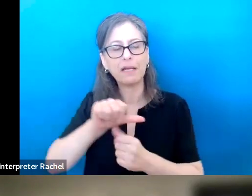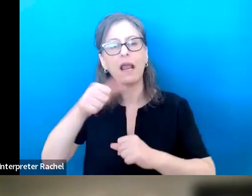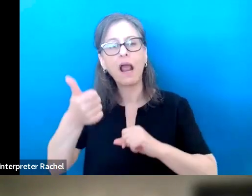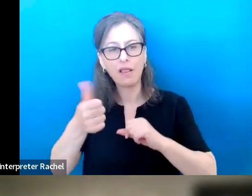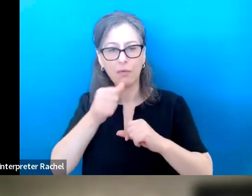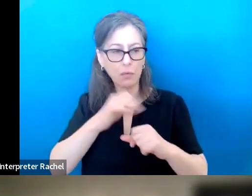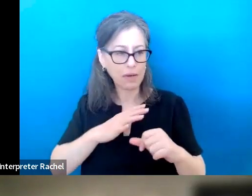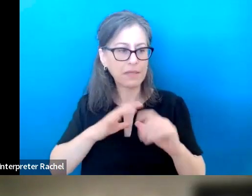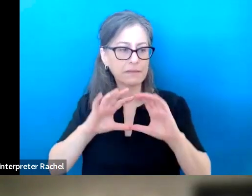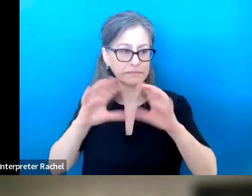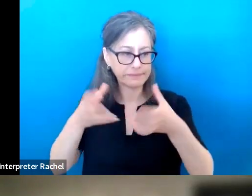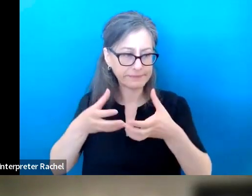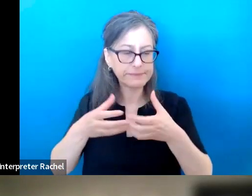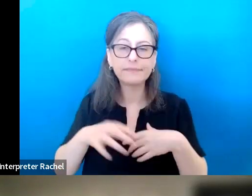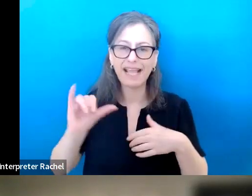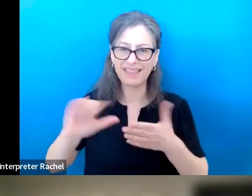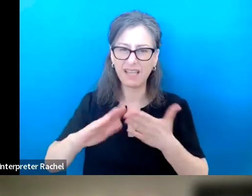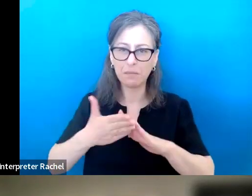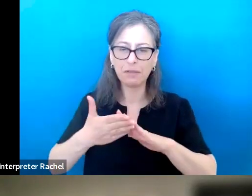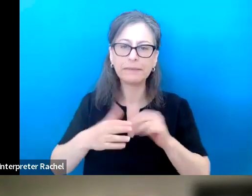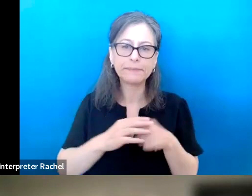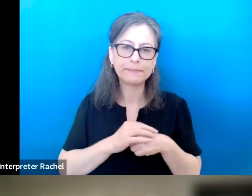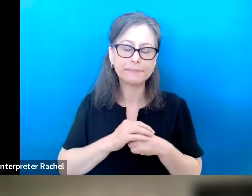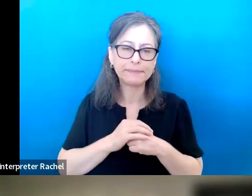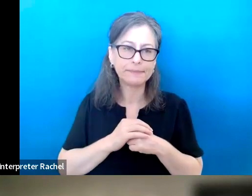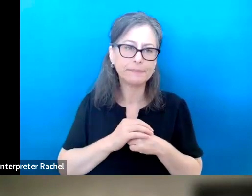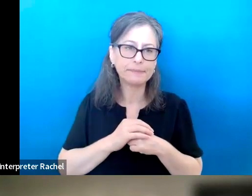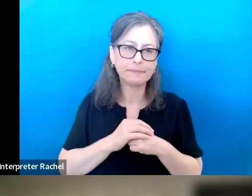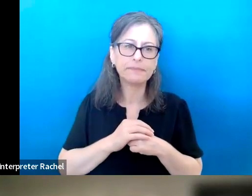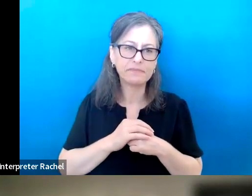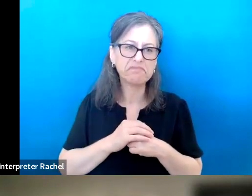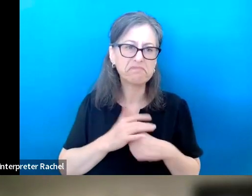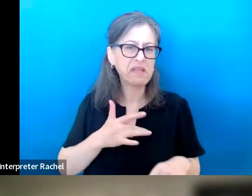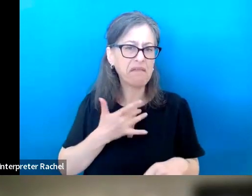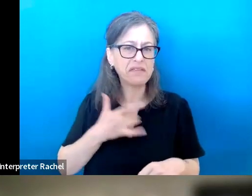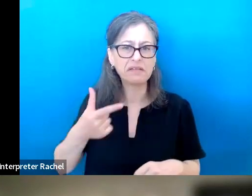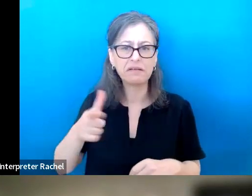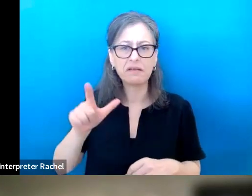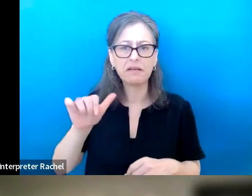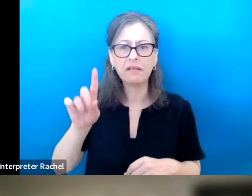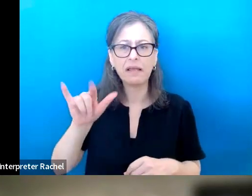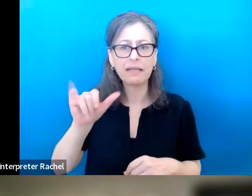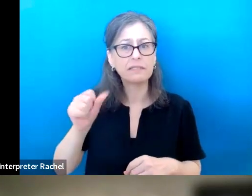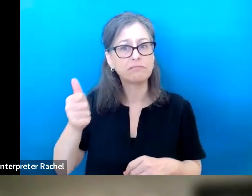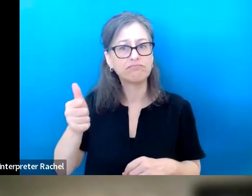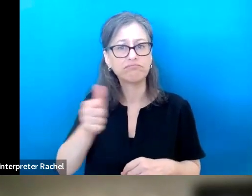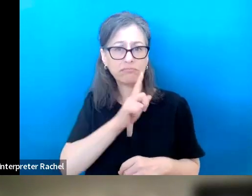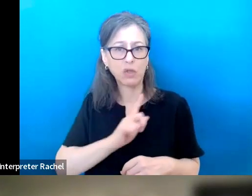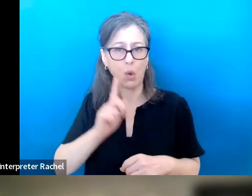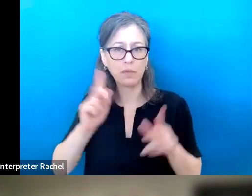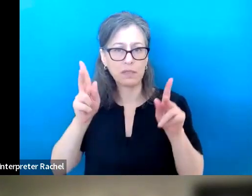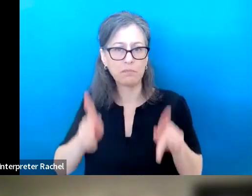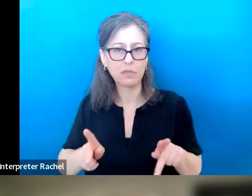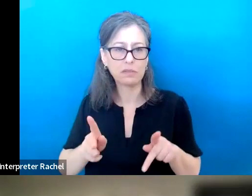and the community there. And I think she, I get a sense that Gladys was a very lonely person.